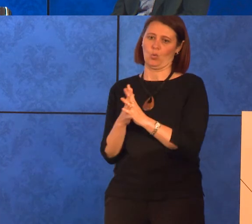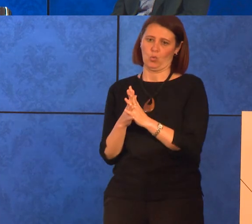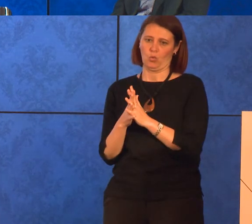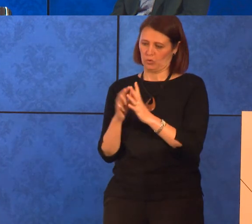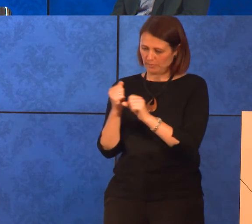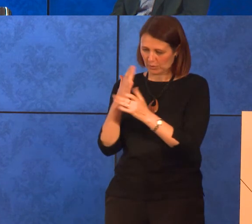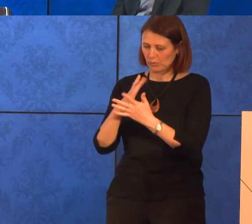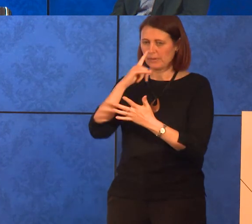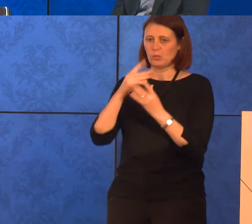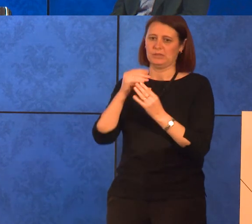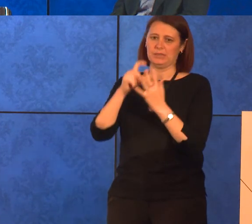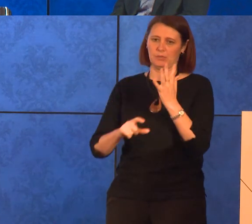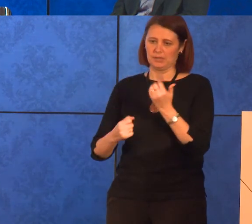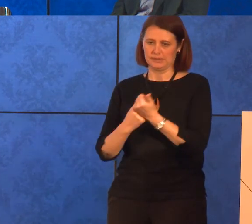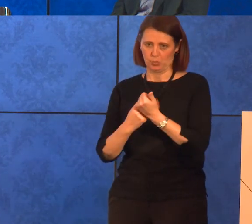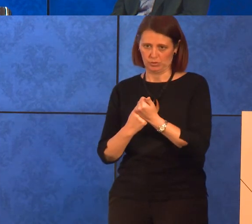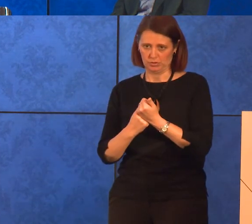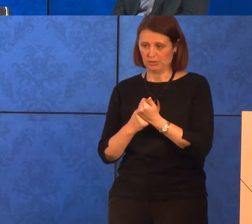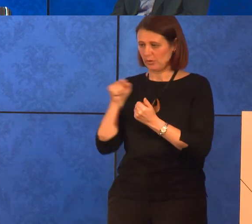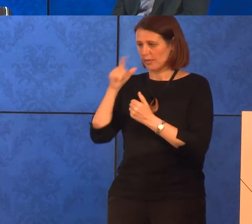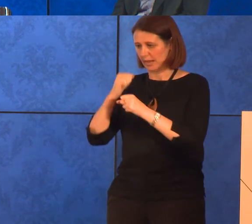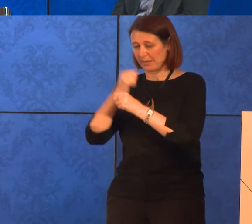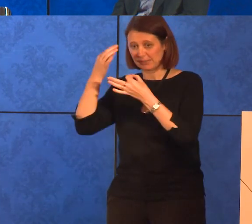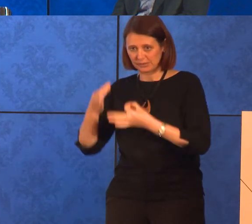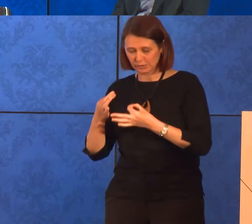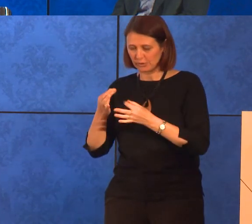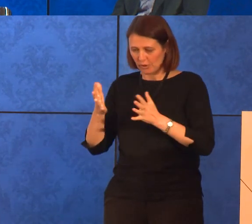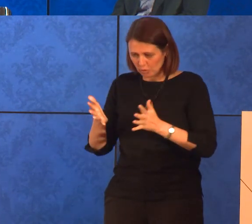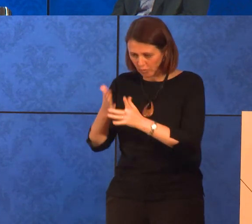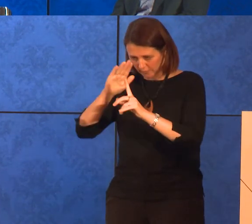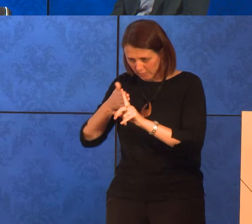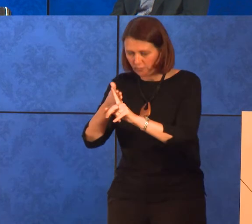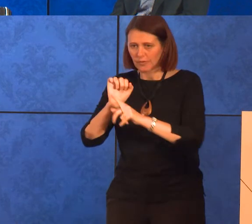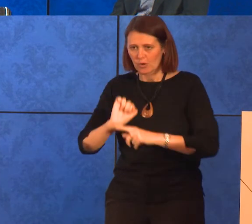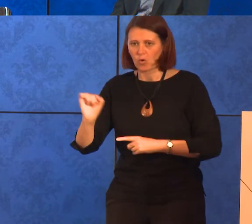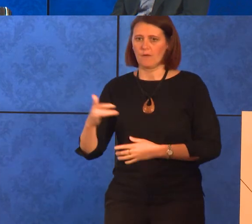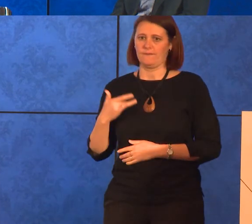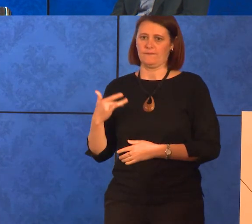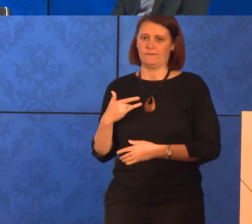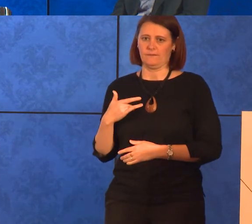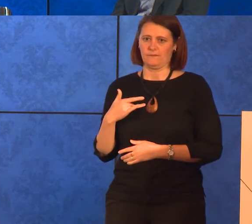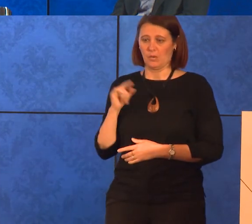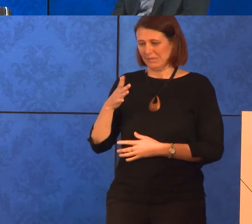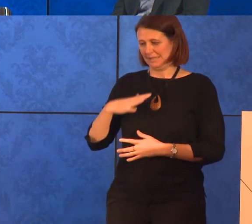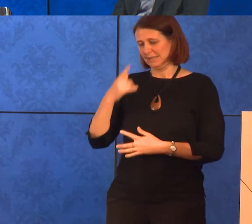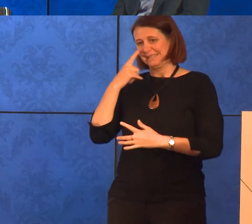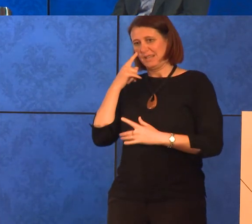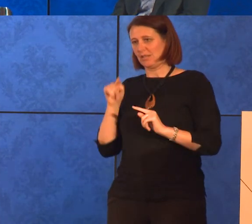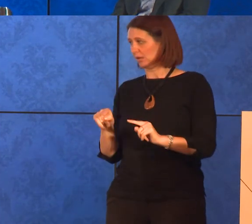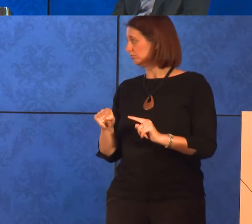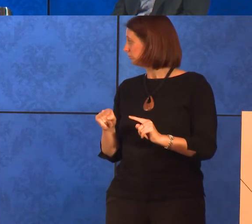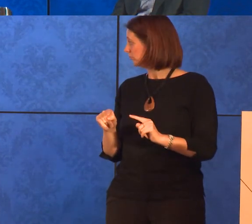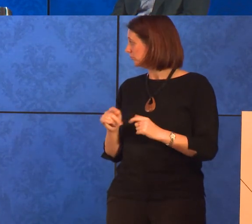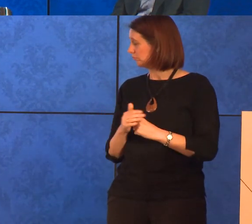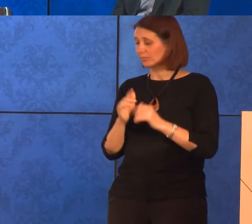make sure that people with disability are supported to make decisions that drive and guide their own lives, and that's what we need to see as